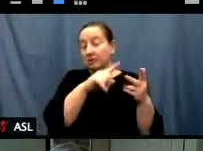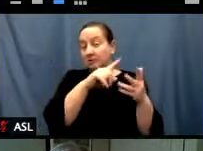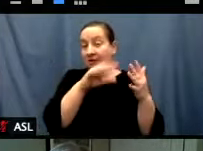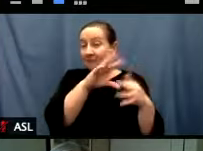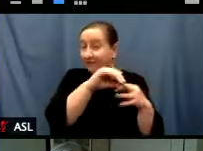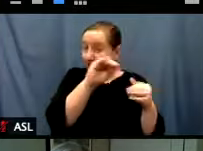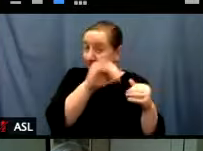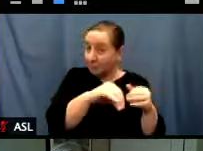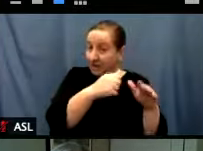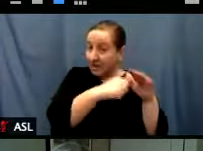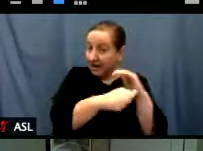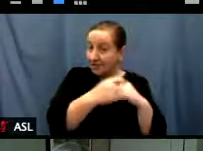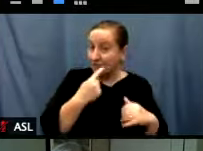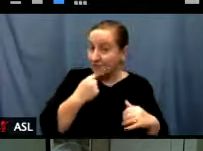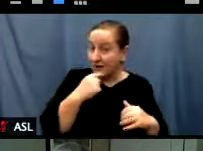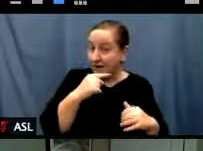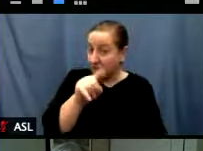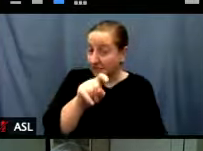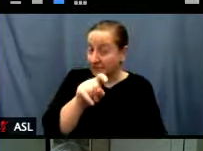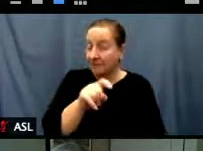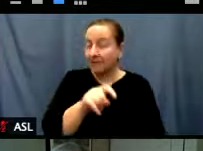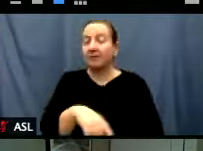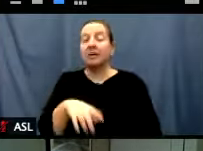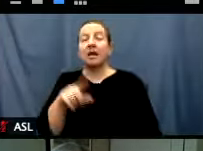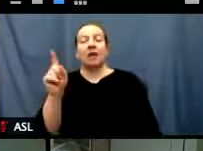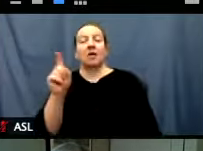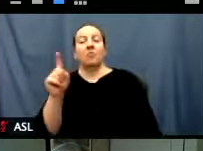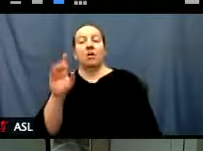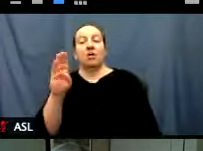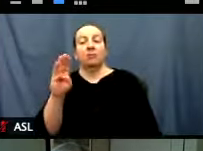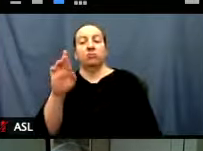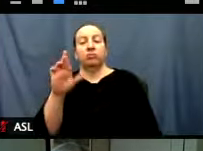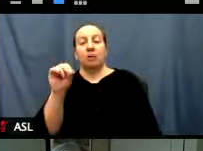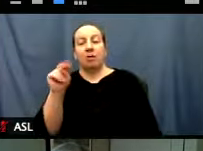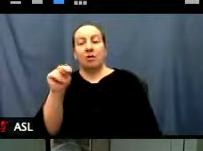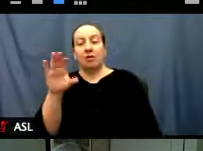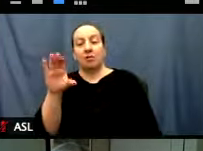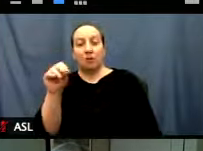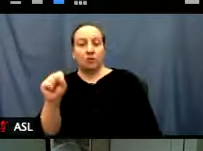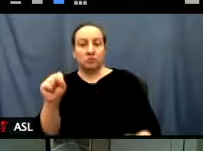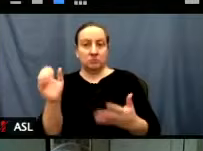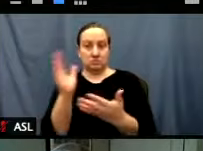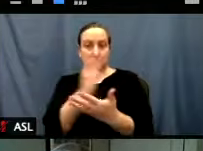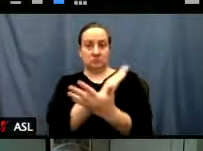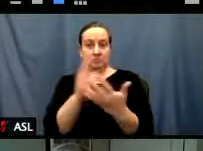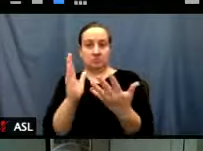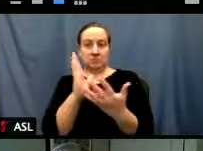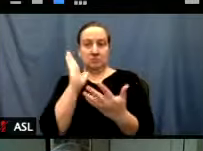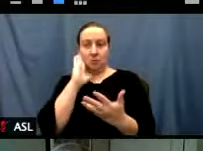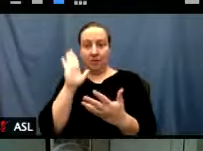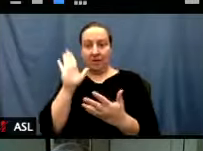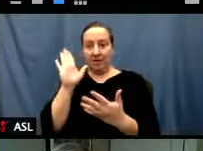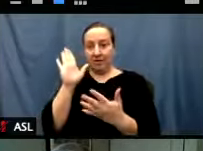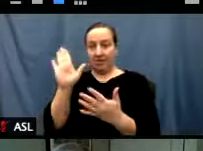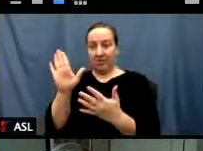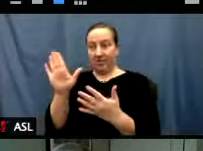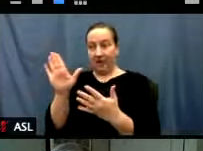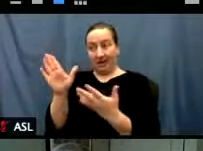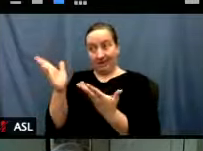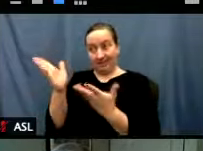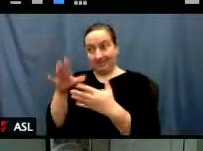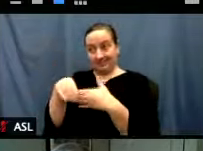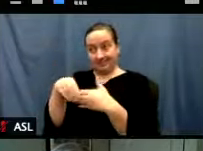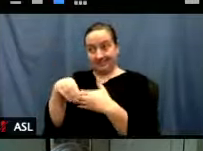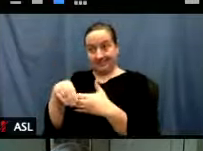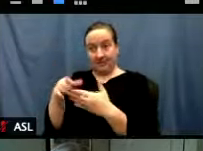level red? And where do the Broncos fall under all this? Will their variants be reconsidered? Oh, and one last thing,